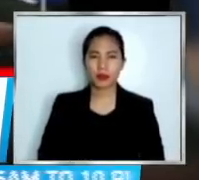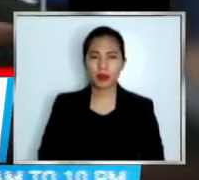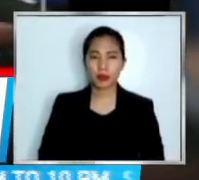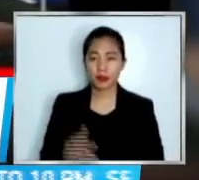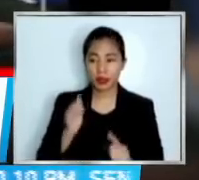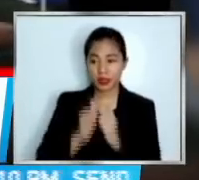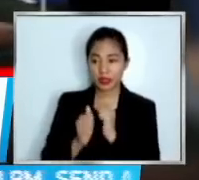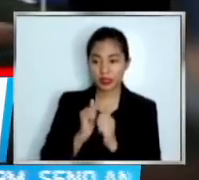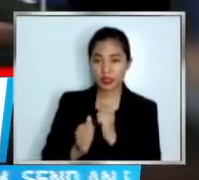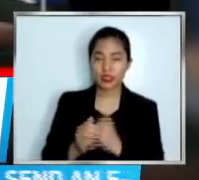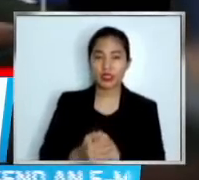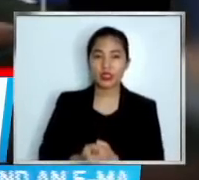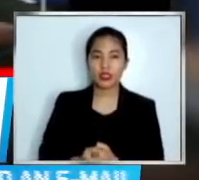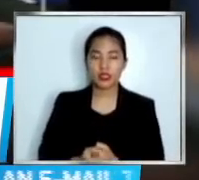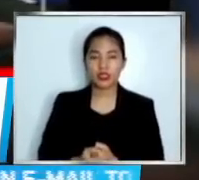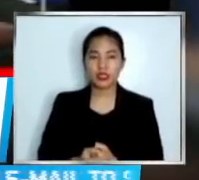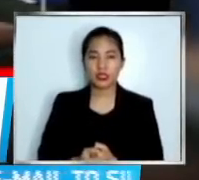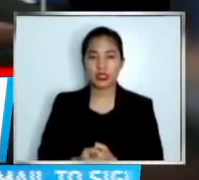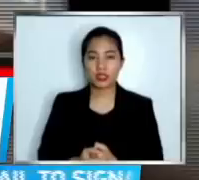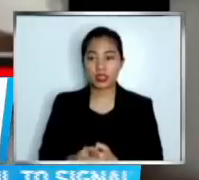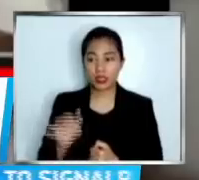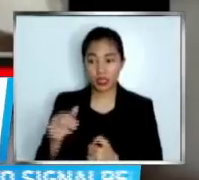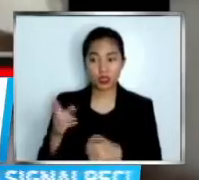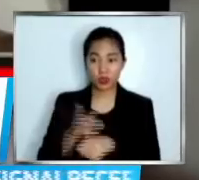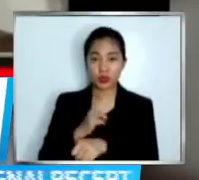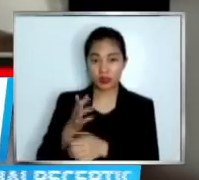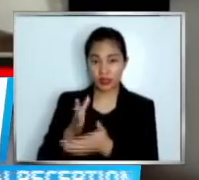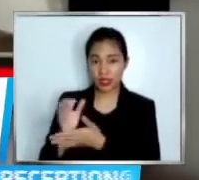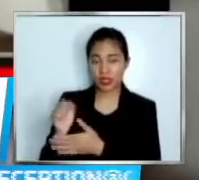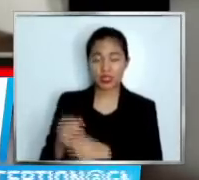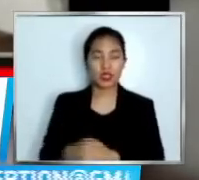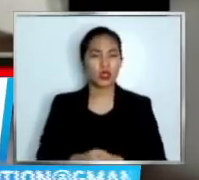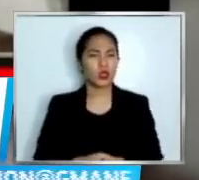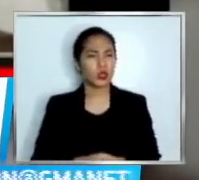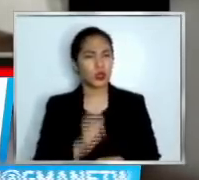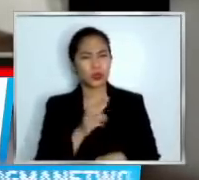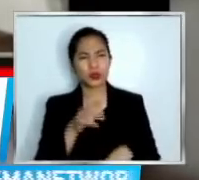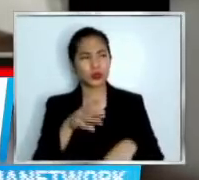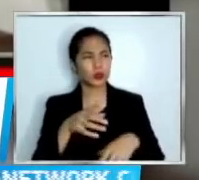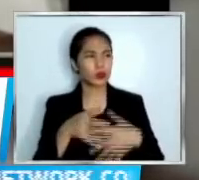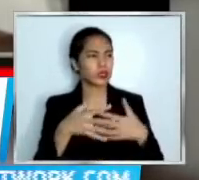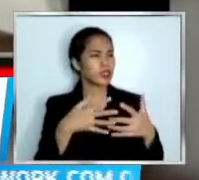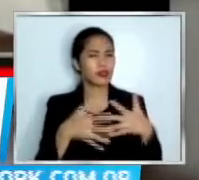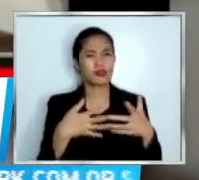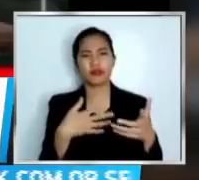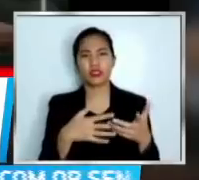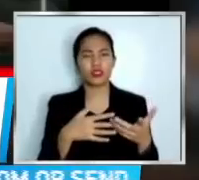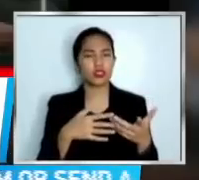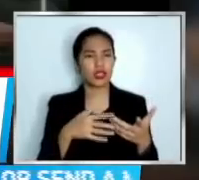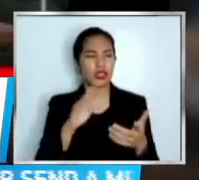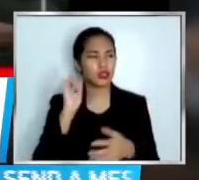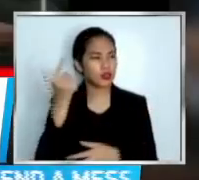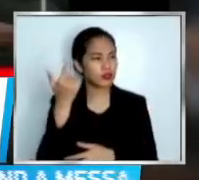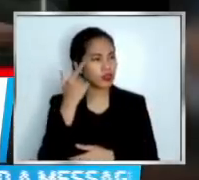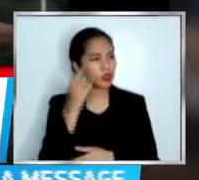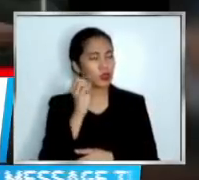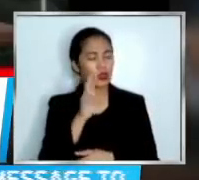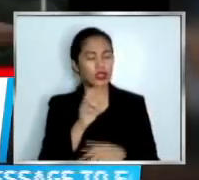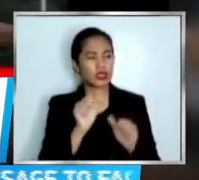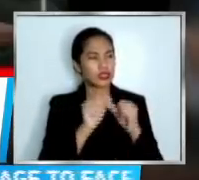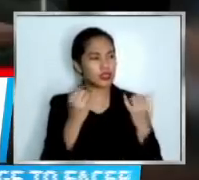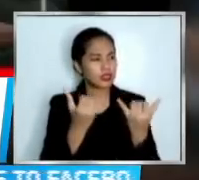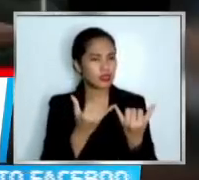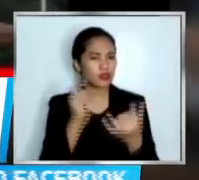its right? Or whichever department or agency of government would sponsor. When I asked the same